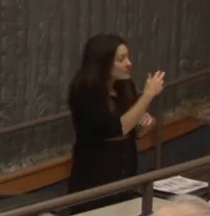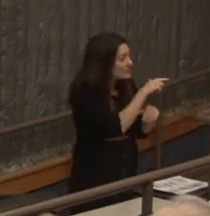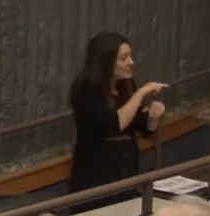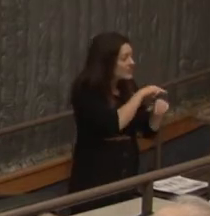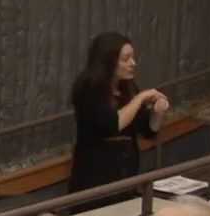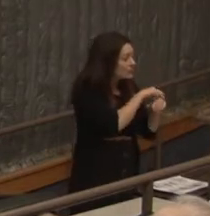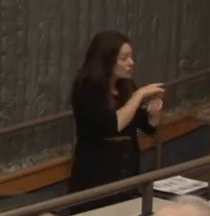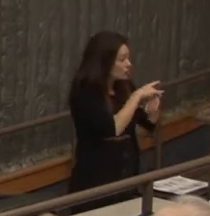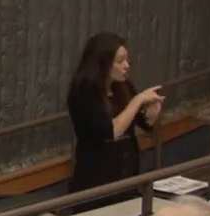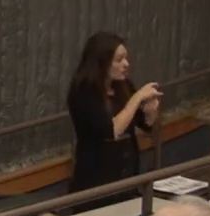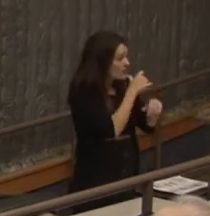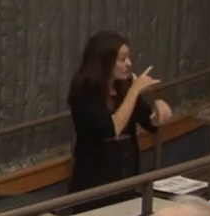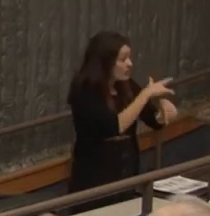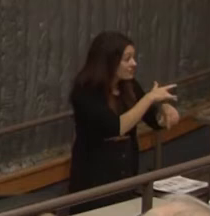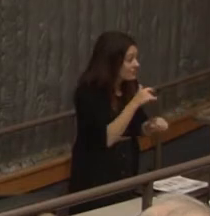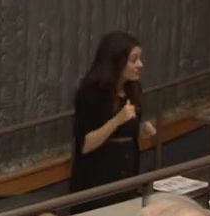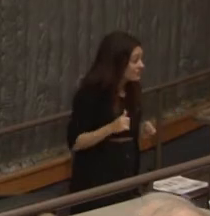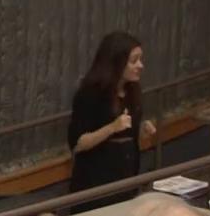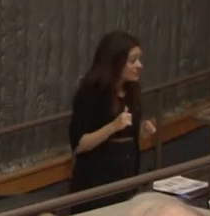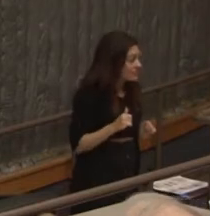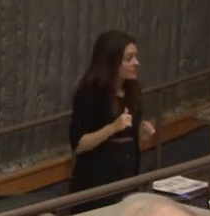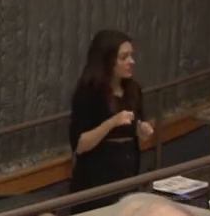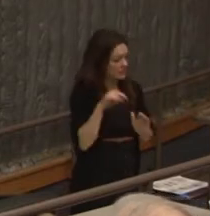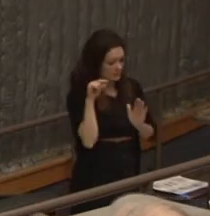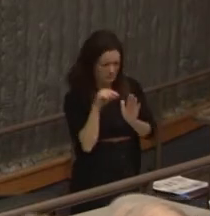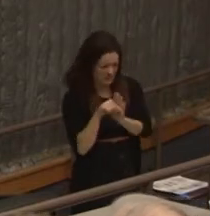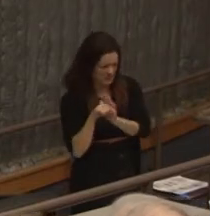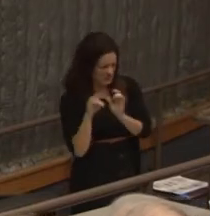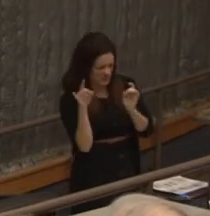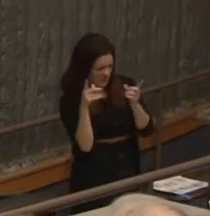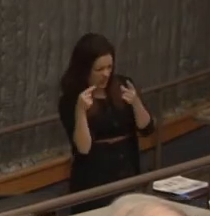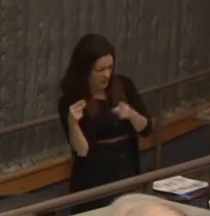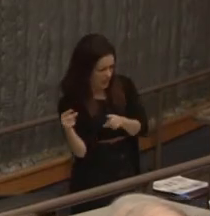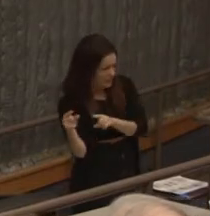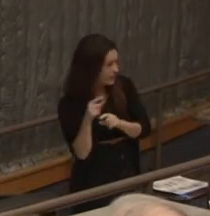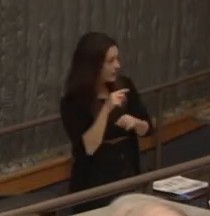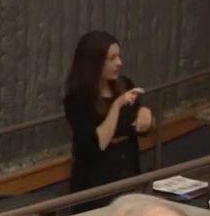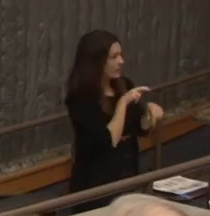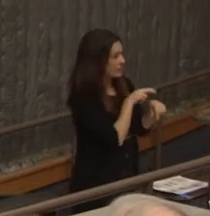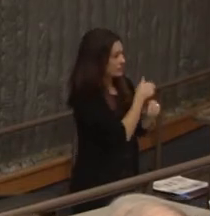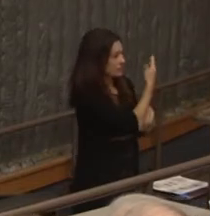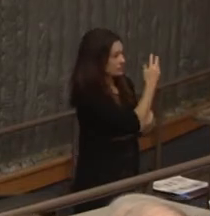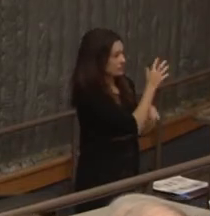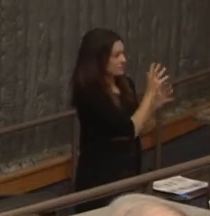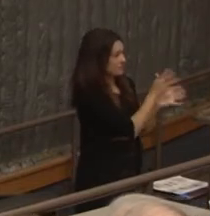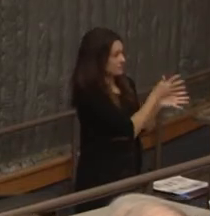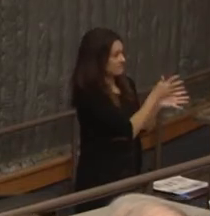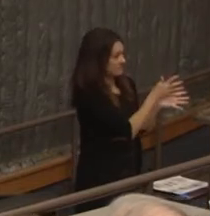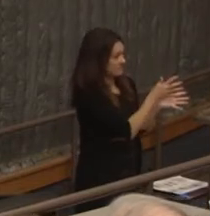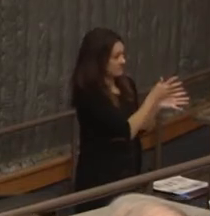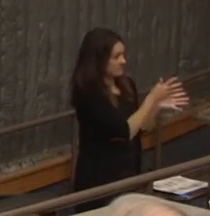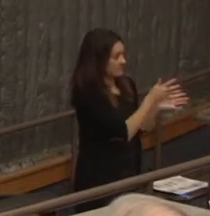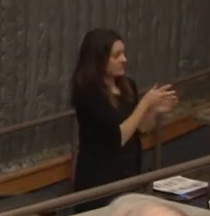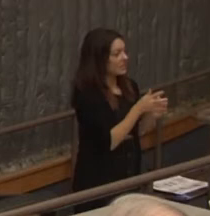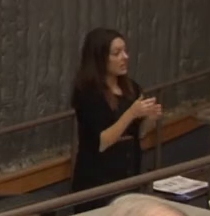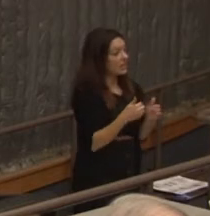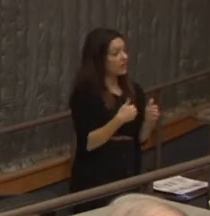happened. I once saw an interview with one woman who survived the Holocaust. The rest of the family